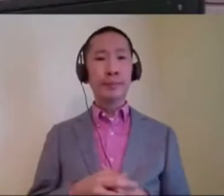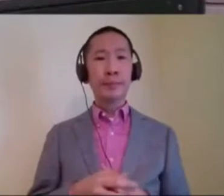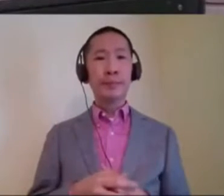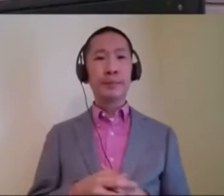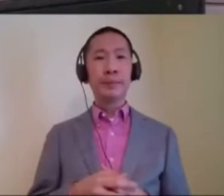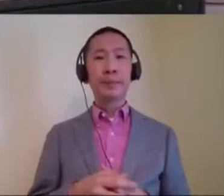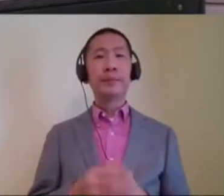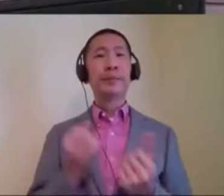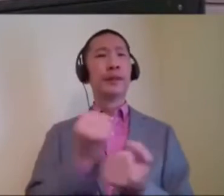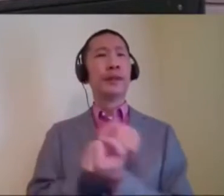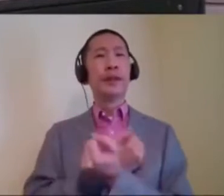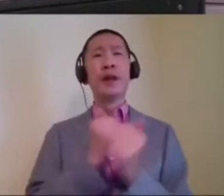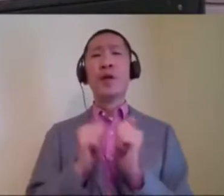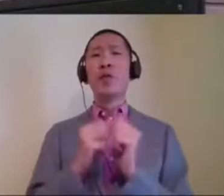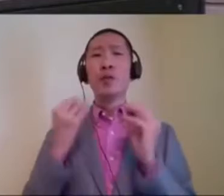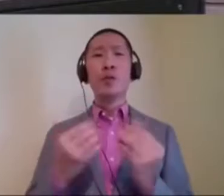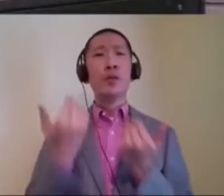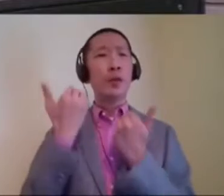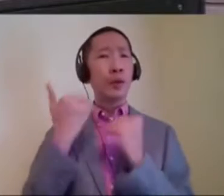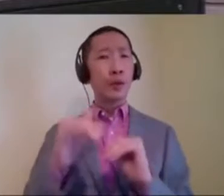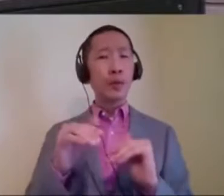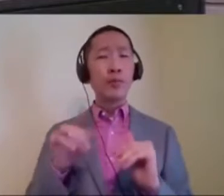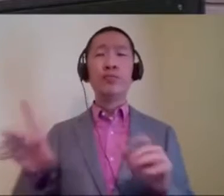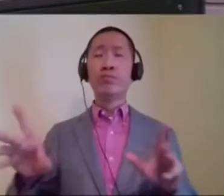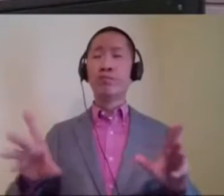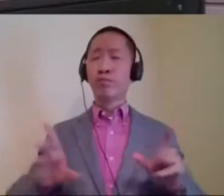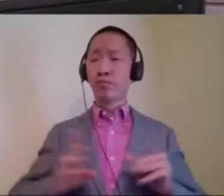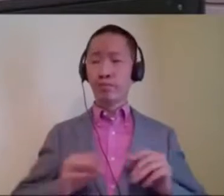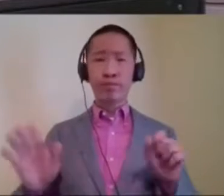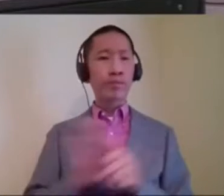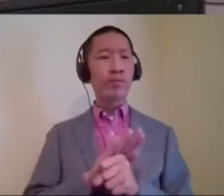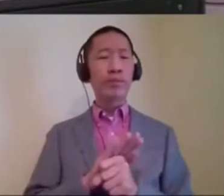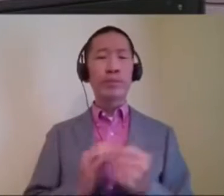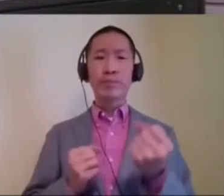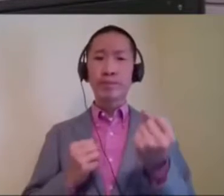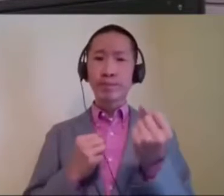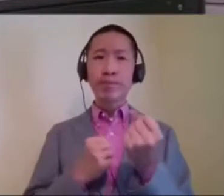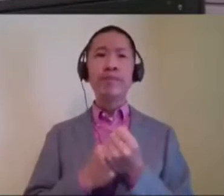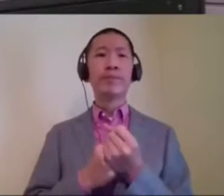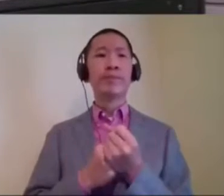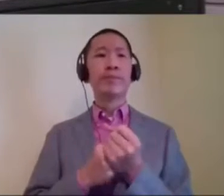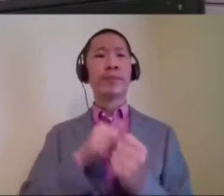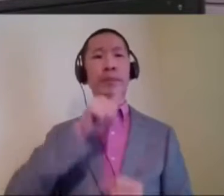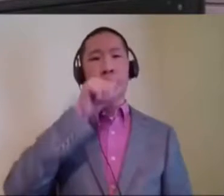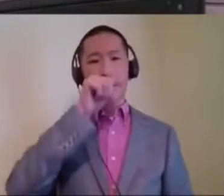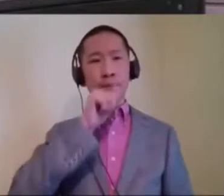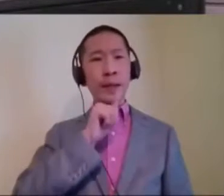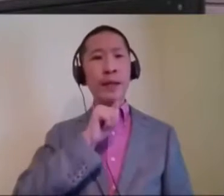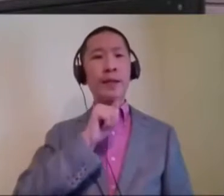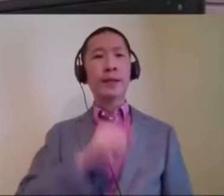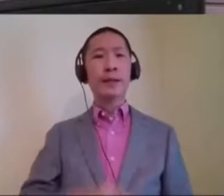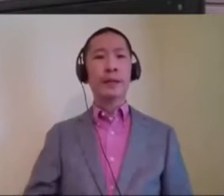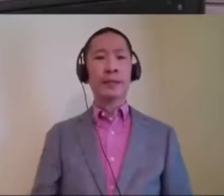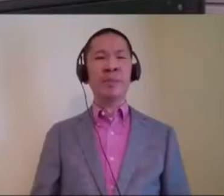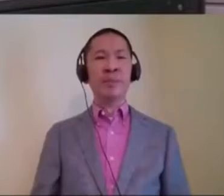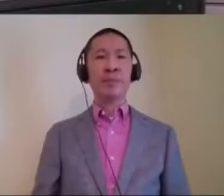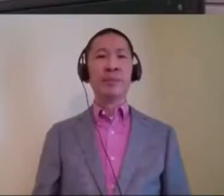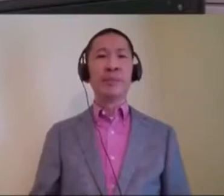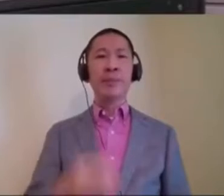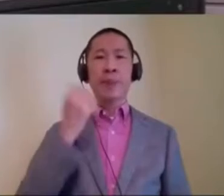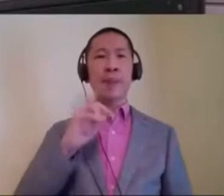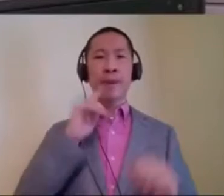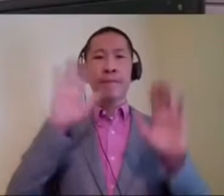unrequited love, acceptance, validation, patience. Oh, what a